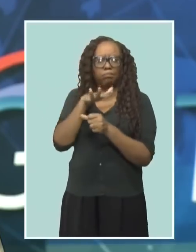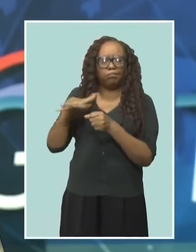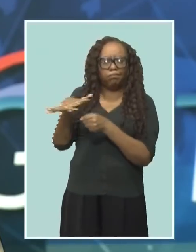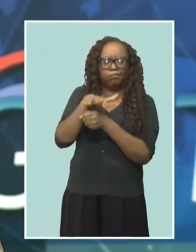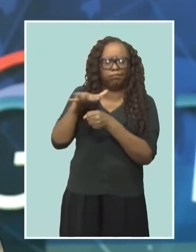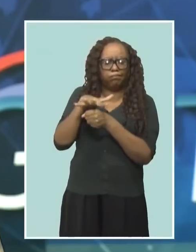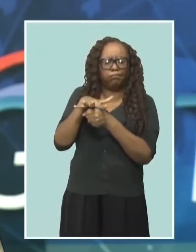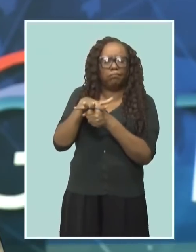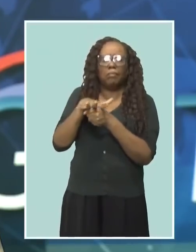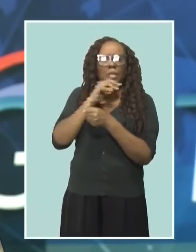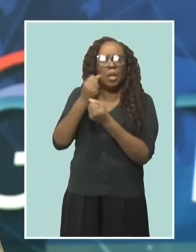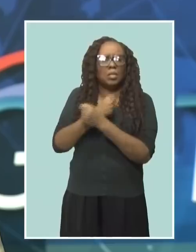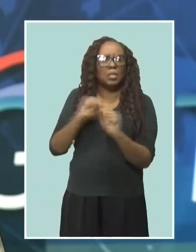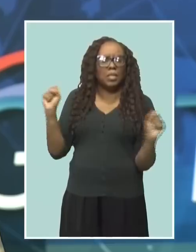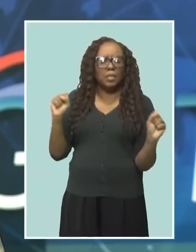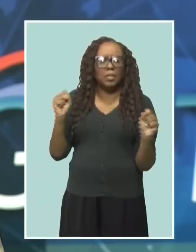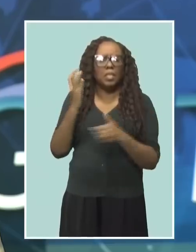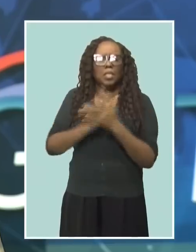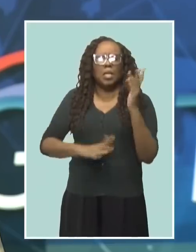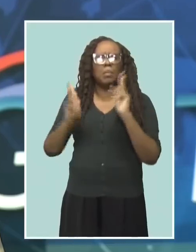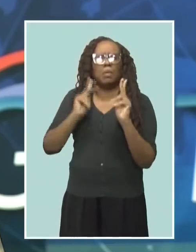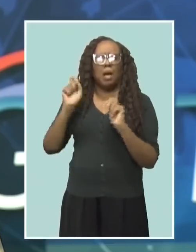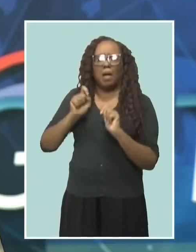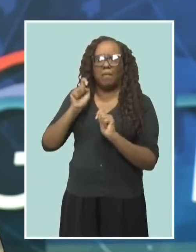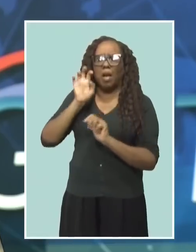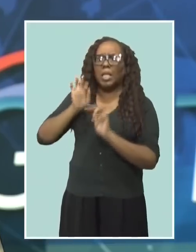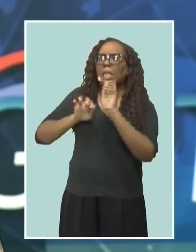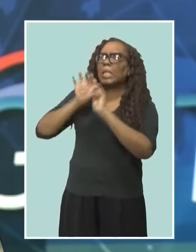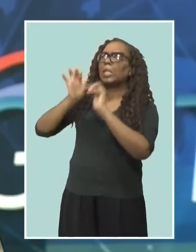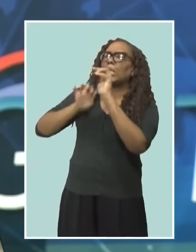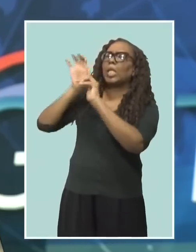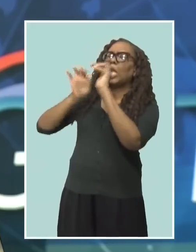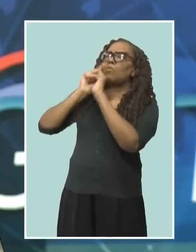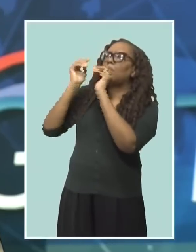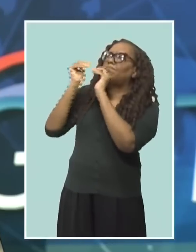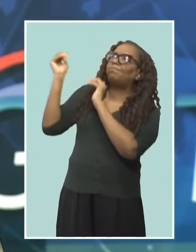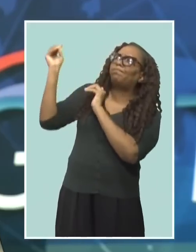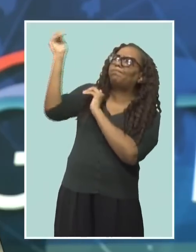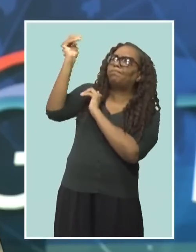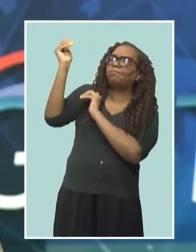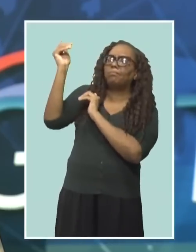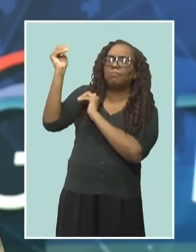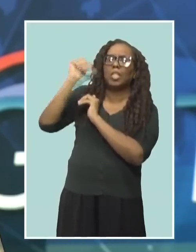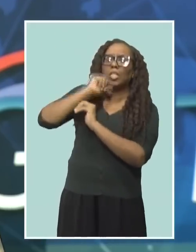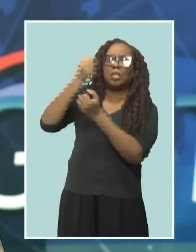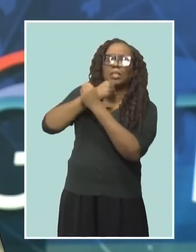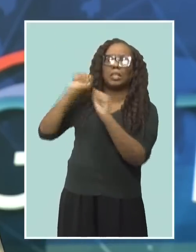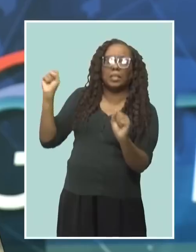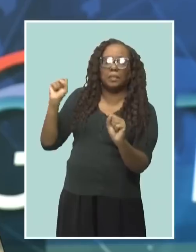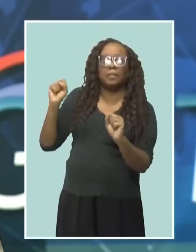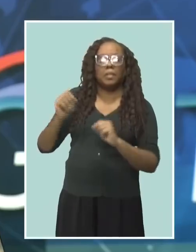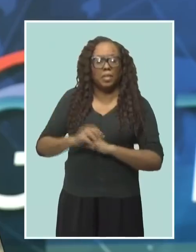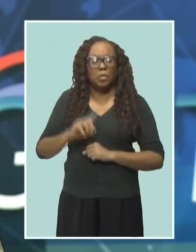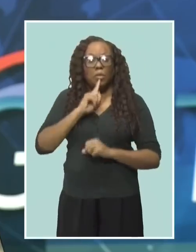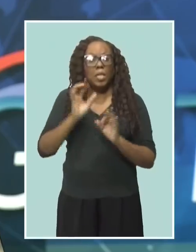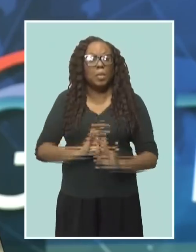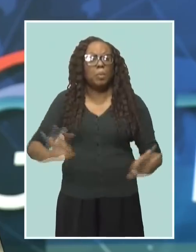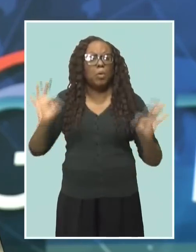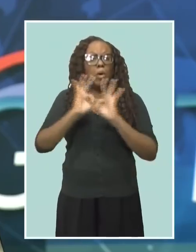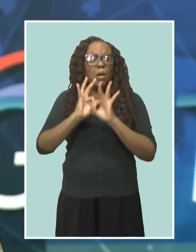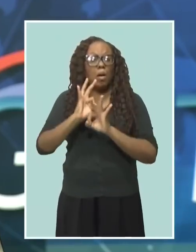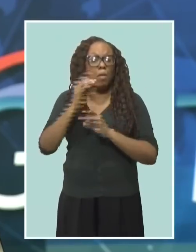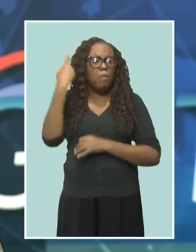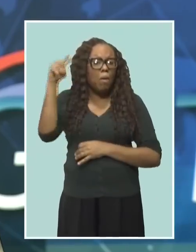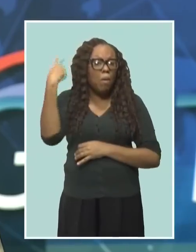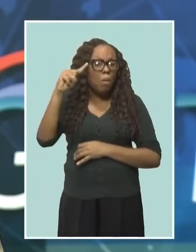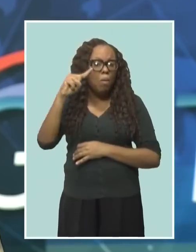particularly those involving heights. Minister of Labour, Social Security in the third sector, Colin Jordan, says they're necessary to protect workers